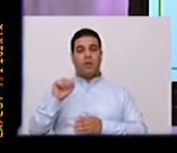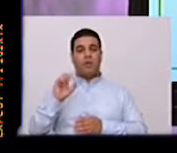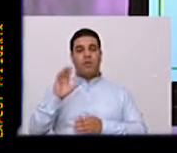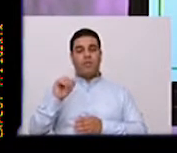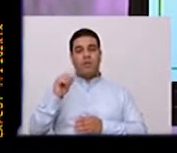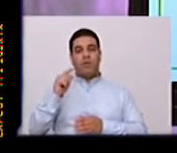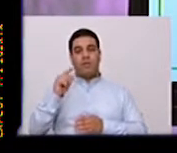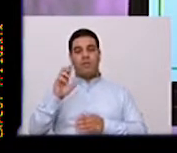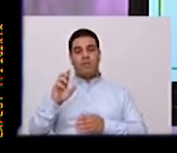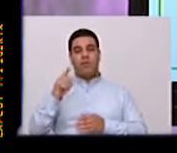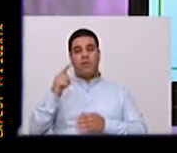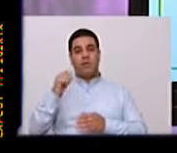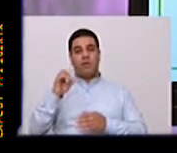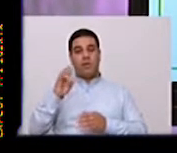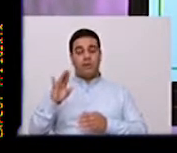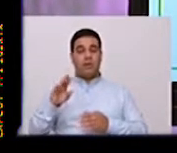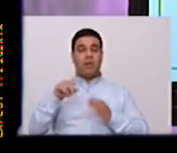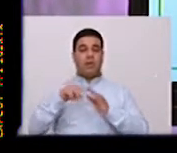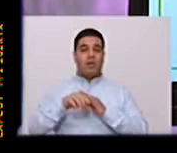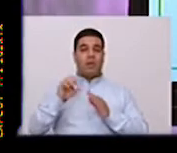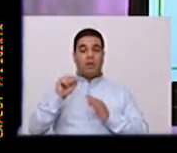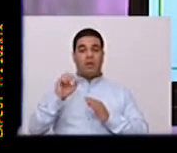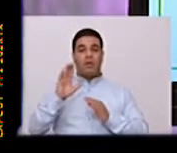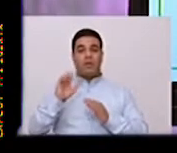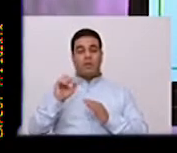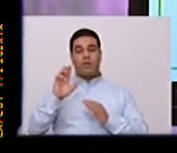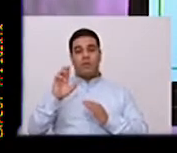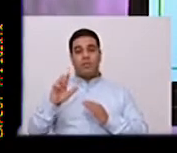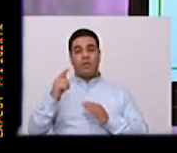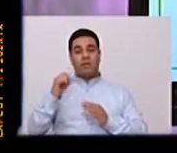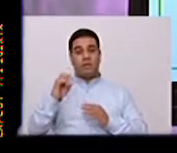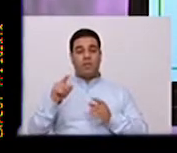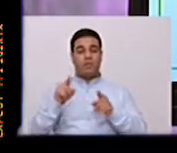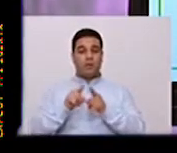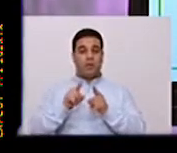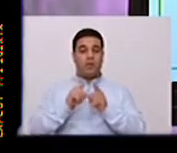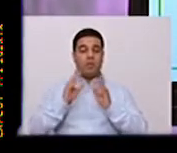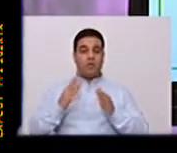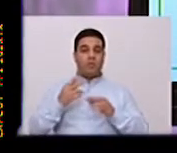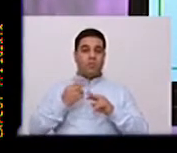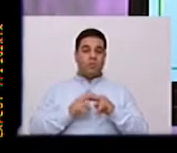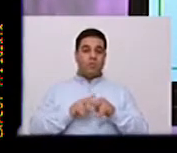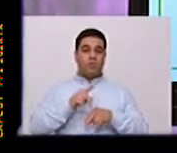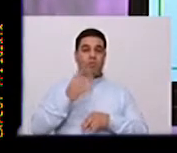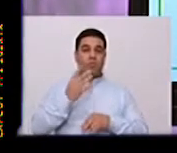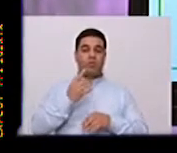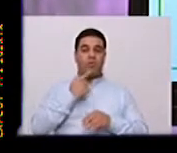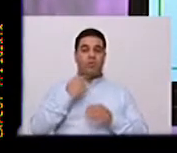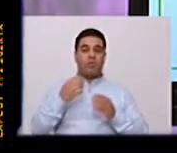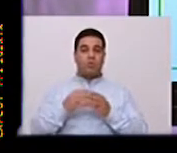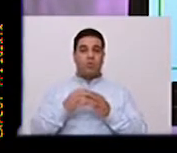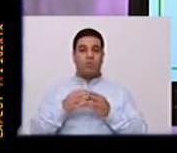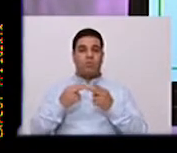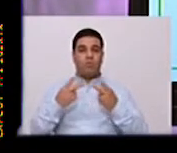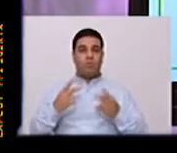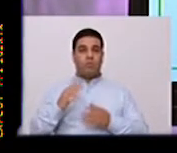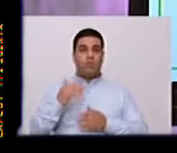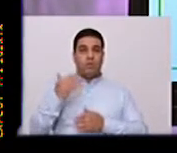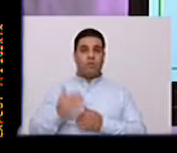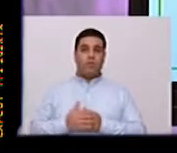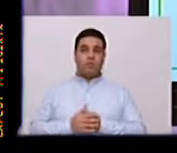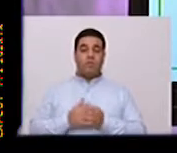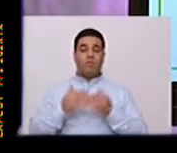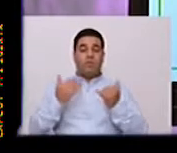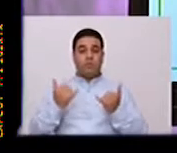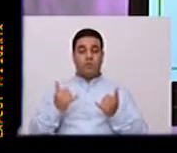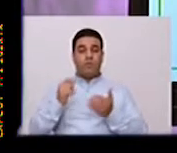bilan belgilanadi. A va B genini birgalikda kelishi esa 4-chi qon guruhni namoyon qilar edi.